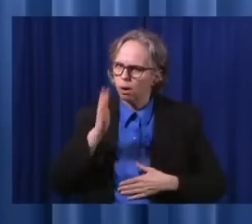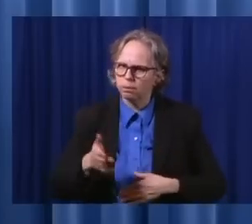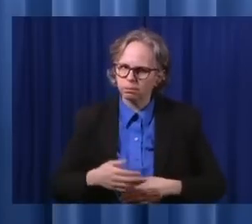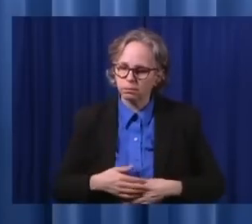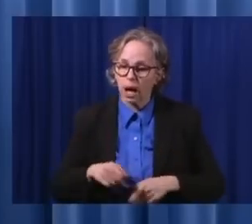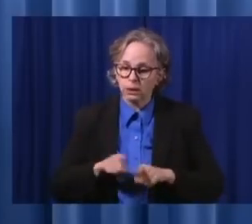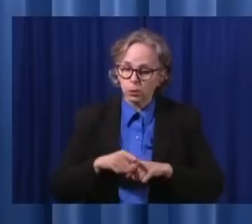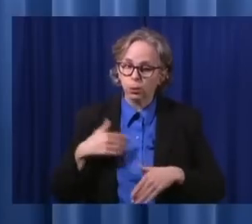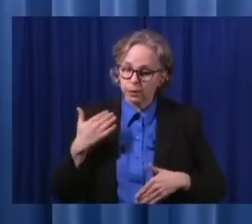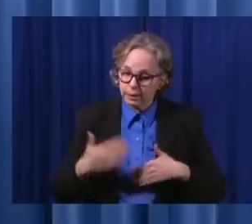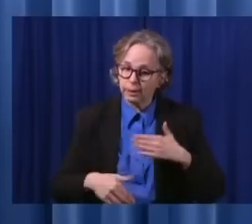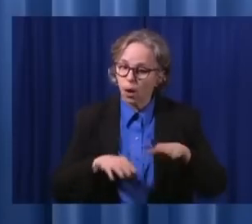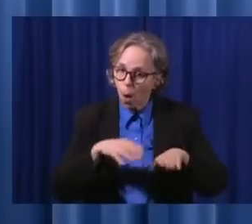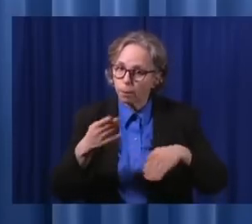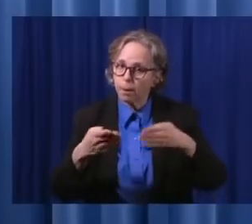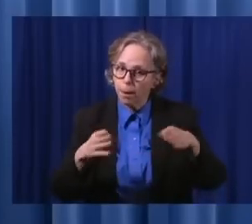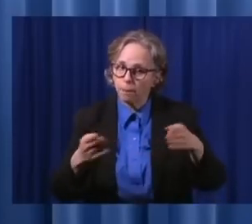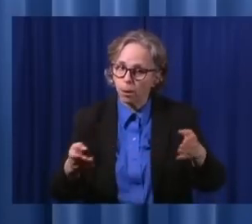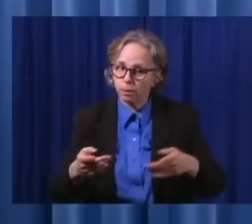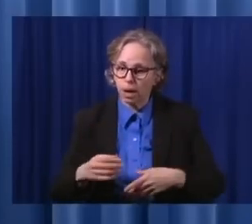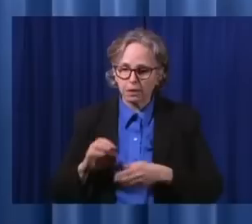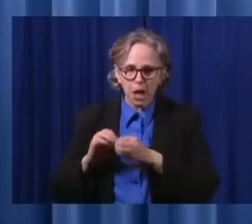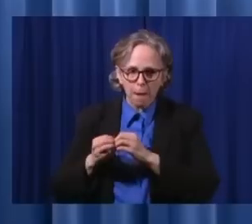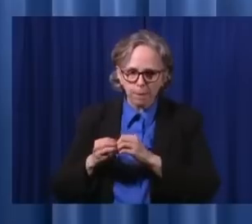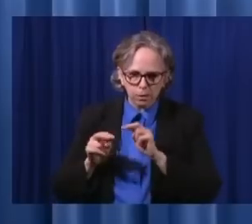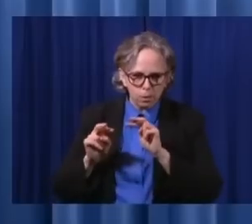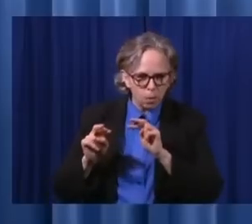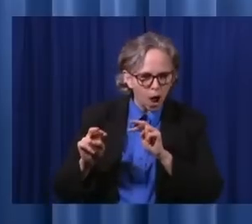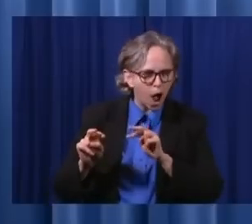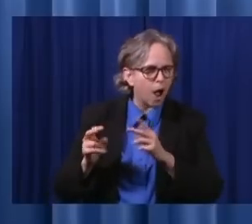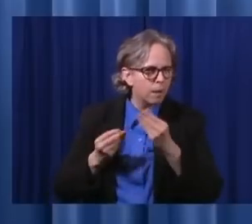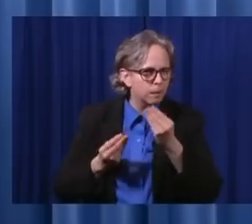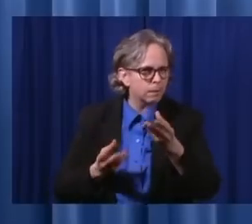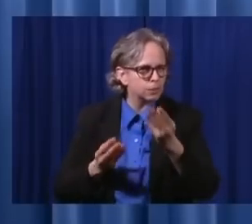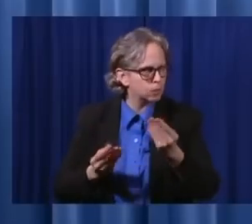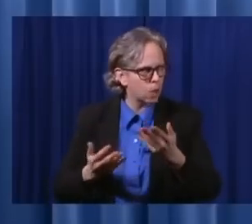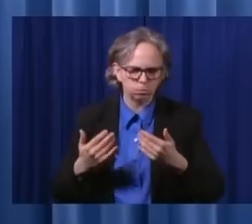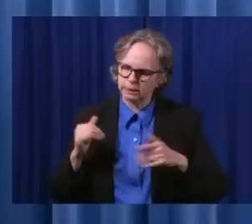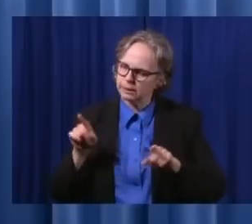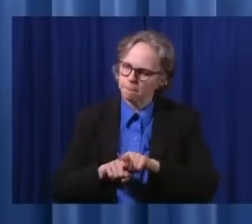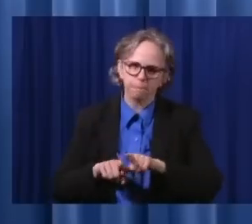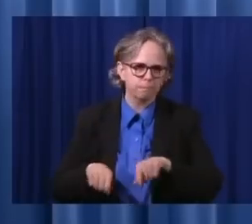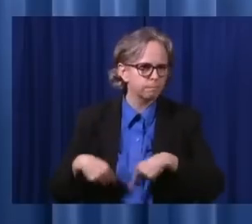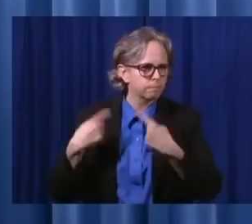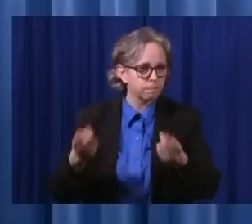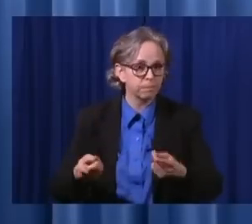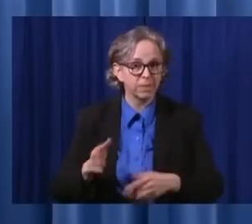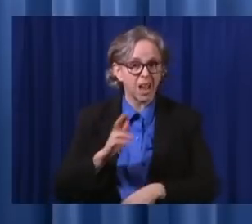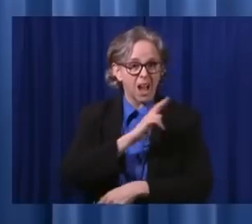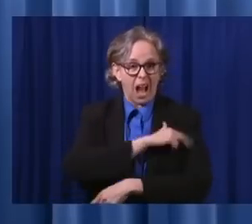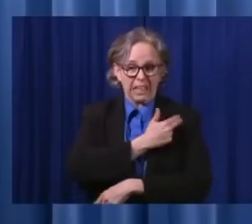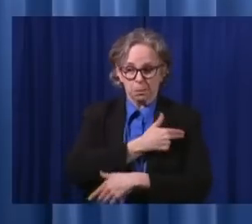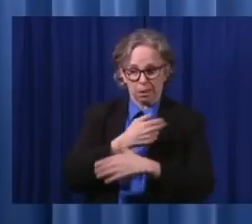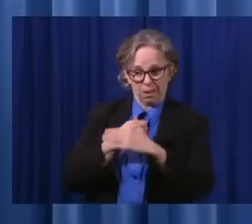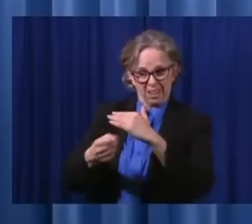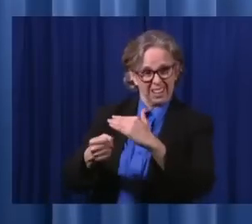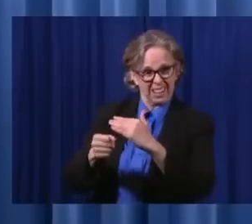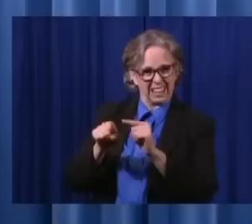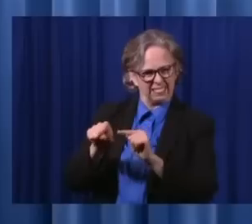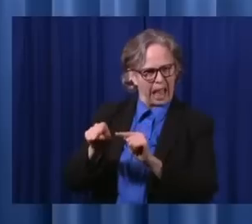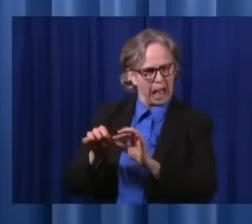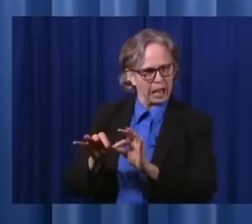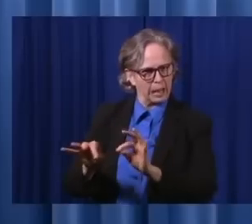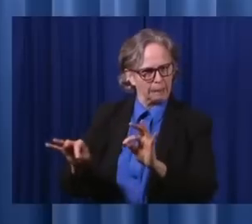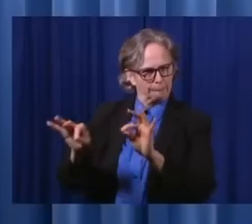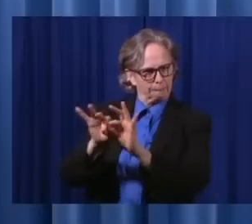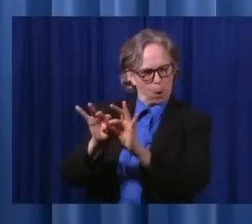the numbers look like. We look at hospital admissions. That's something that's very significant.